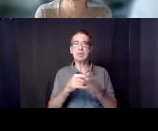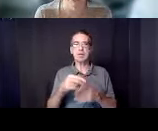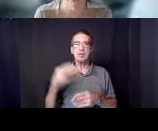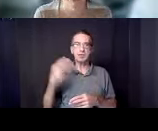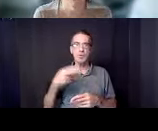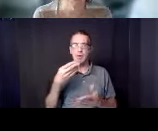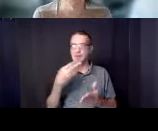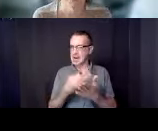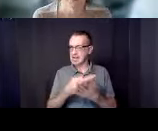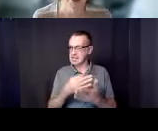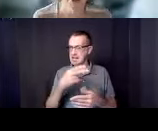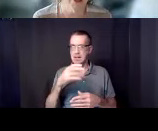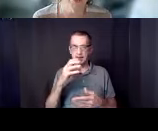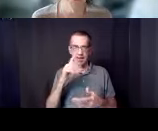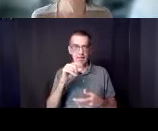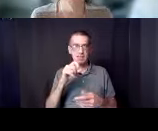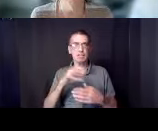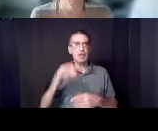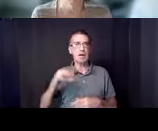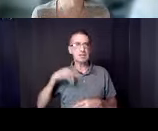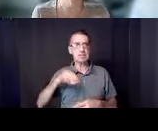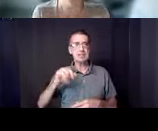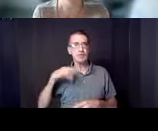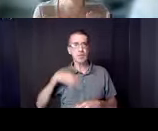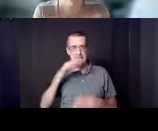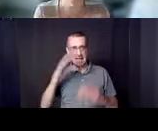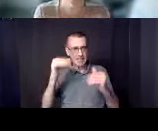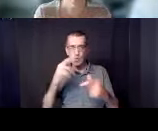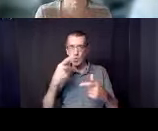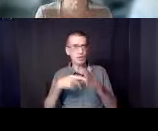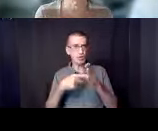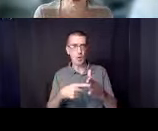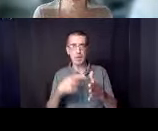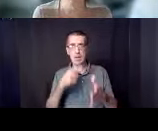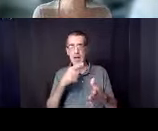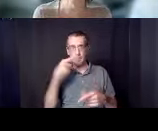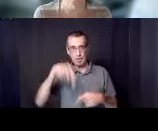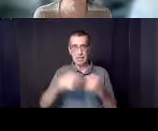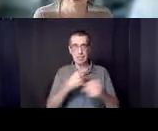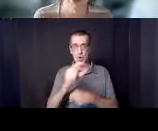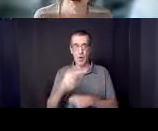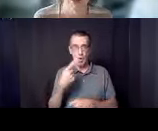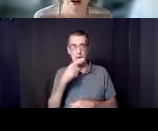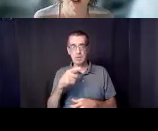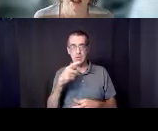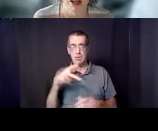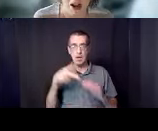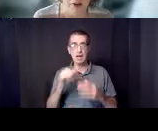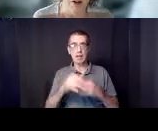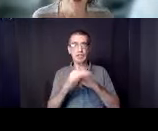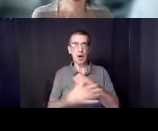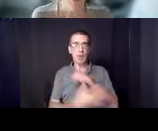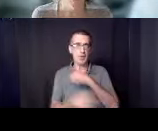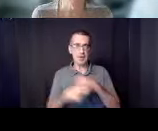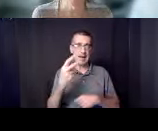financing wins. So the child tax credit is anticipated, it's already showing that for this year only, it's cutting child poverty in